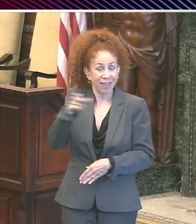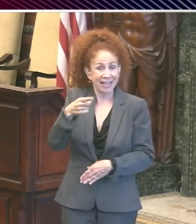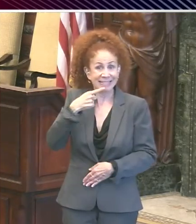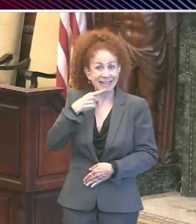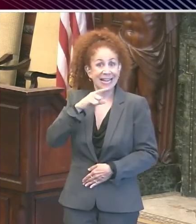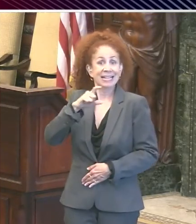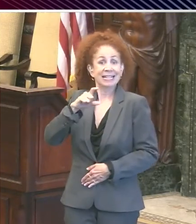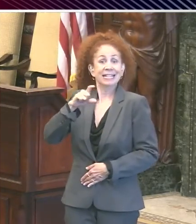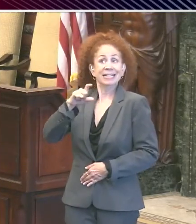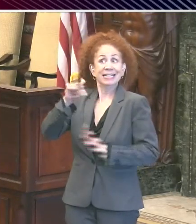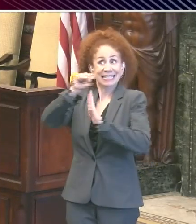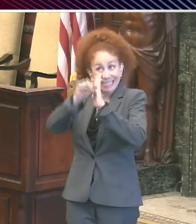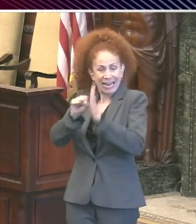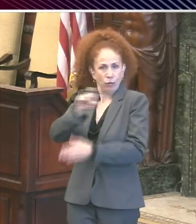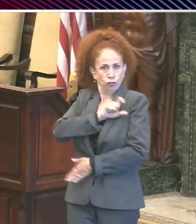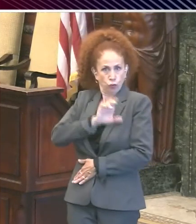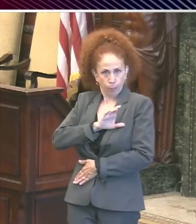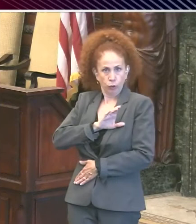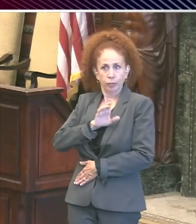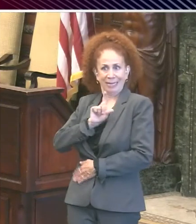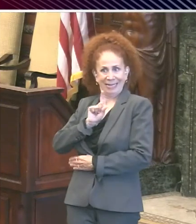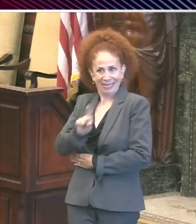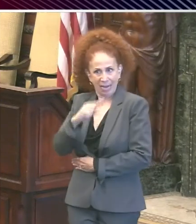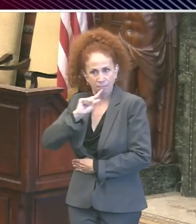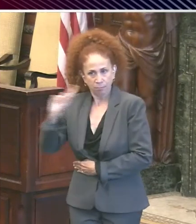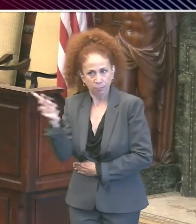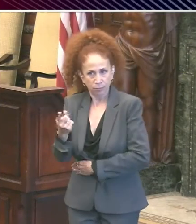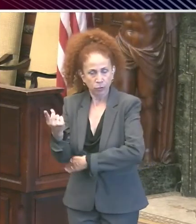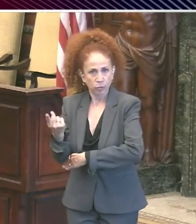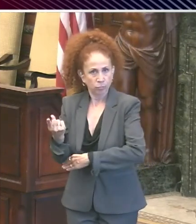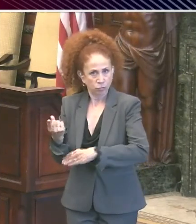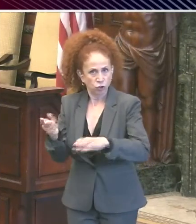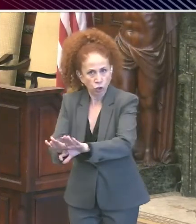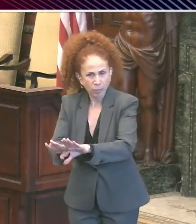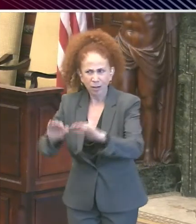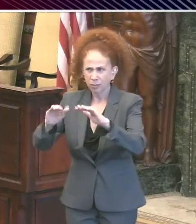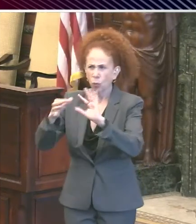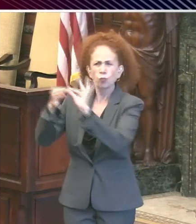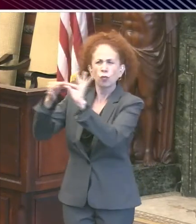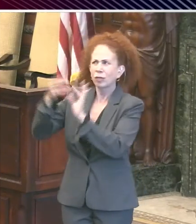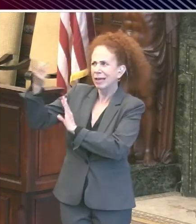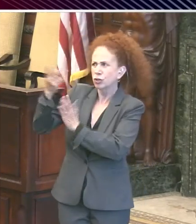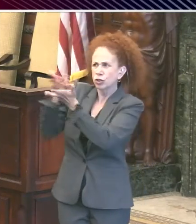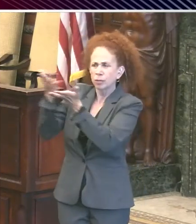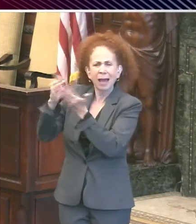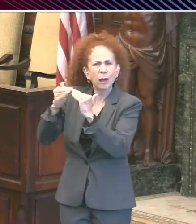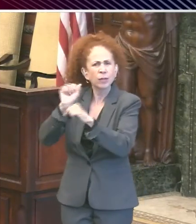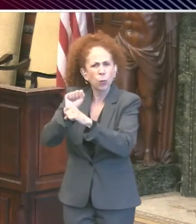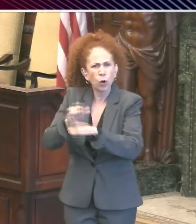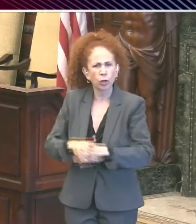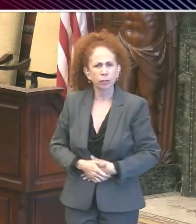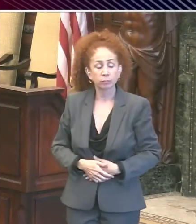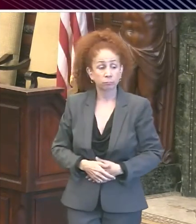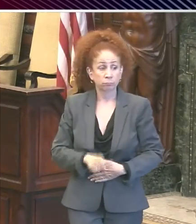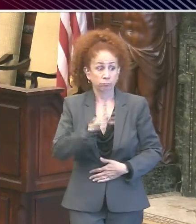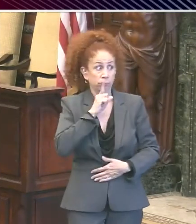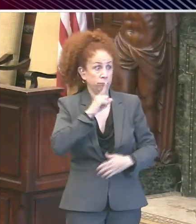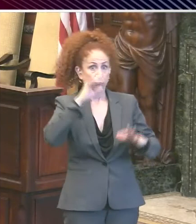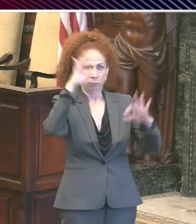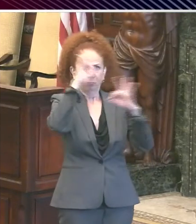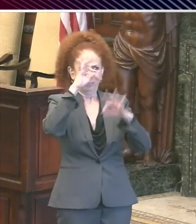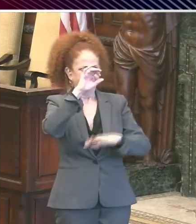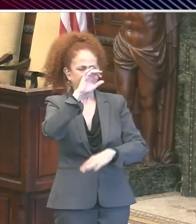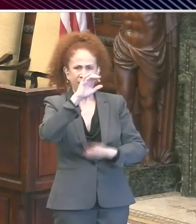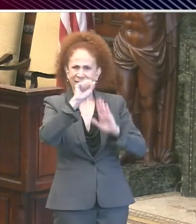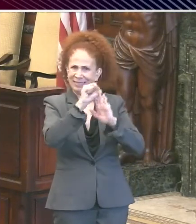ones that came to shut them down. How does that work? What's the relationship there? I'm not aware of state troopers